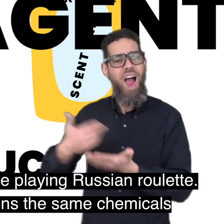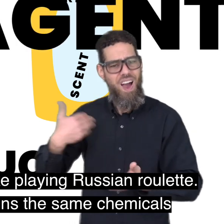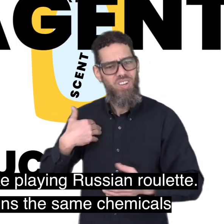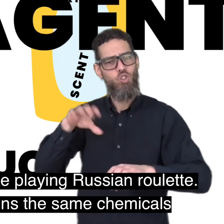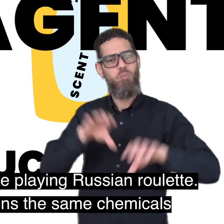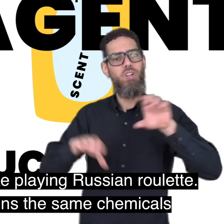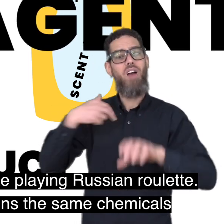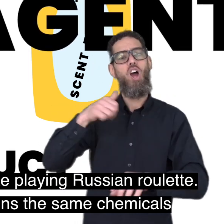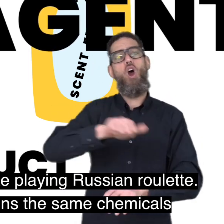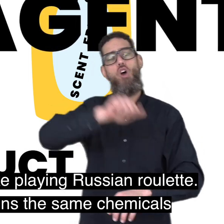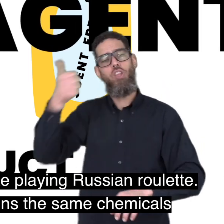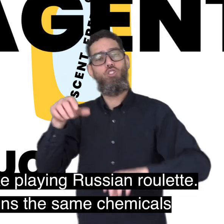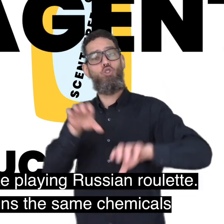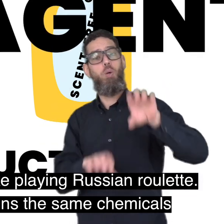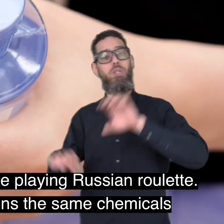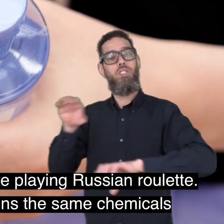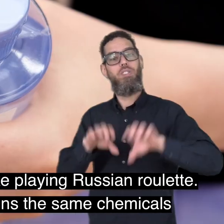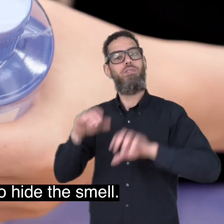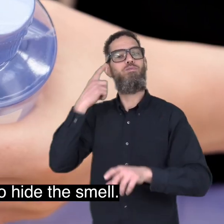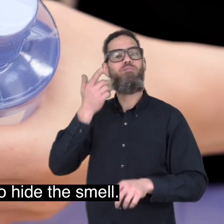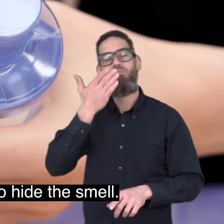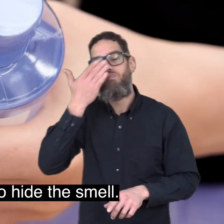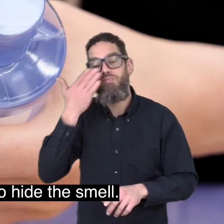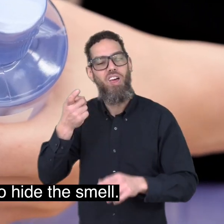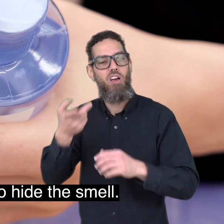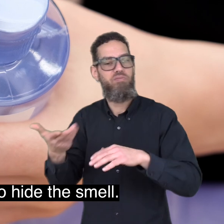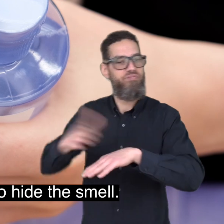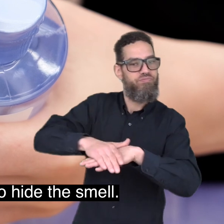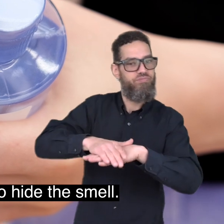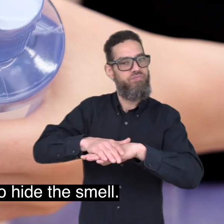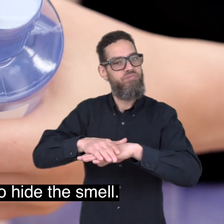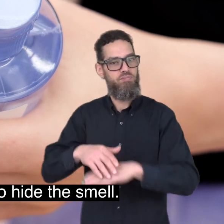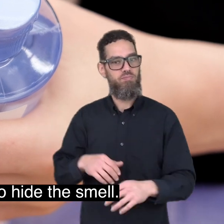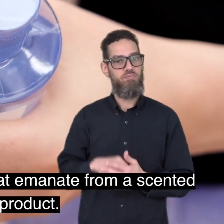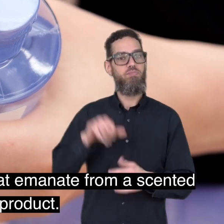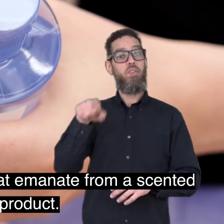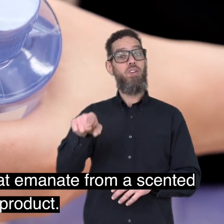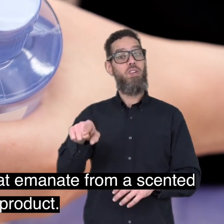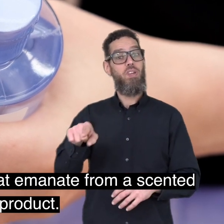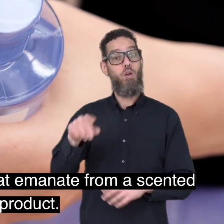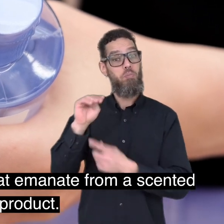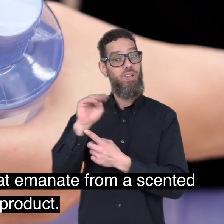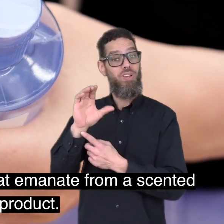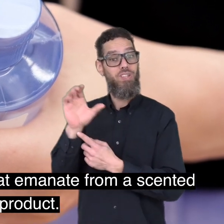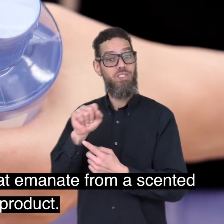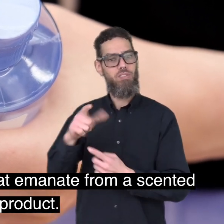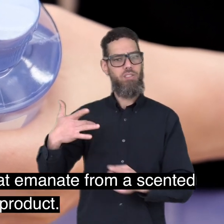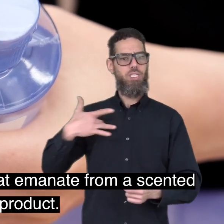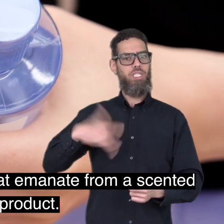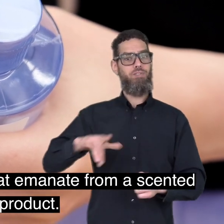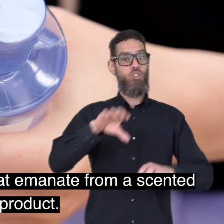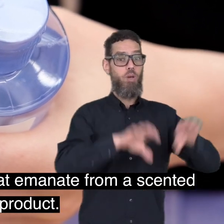with a masking agent to hide the smell. But people with MCS are reacting to the chemicals that emanate from a scented